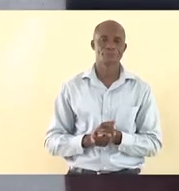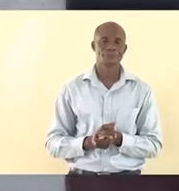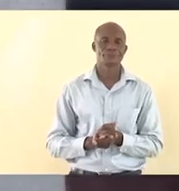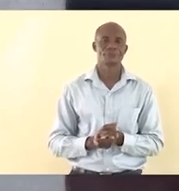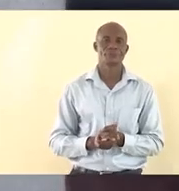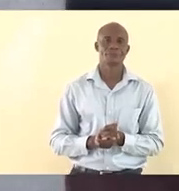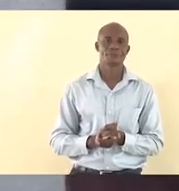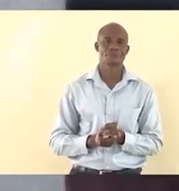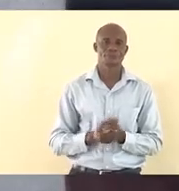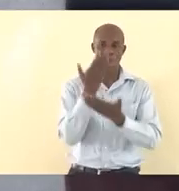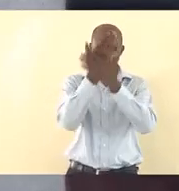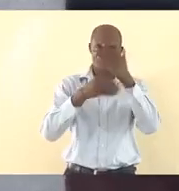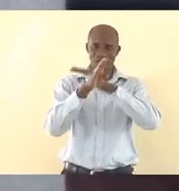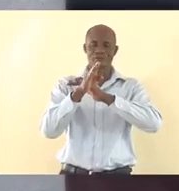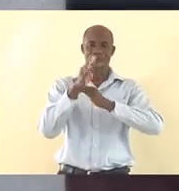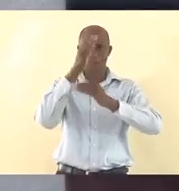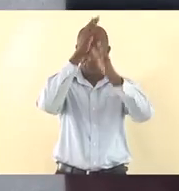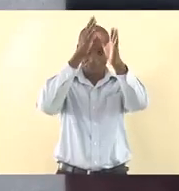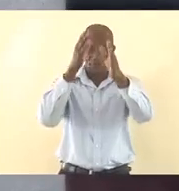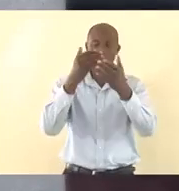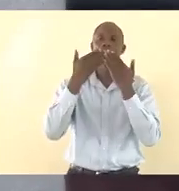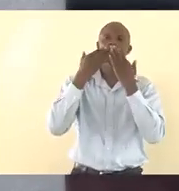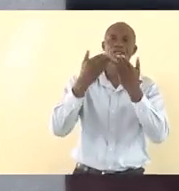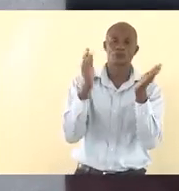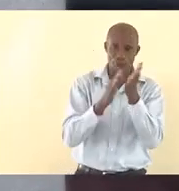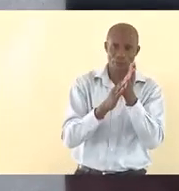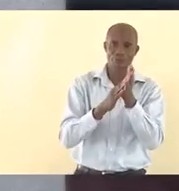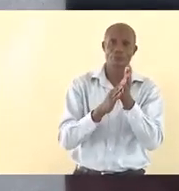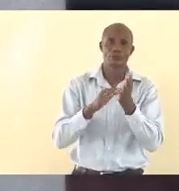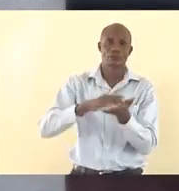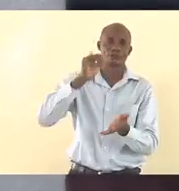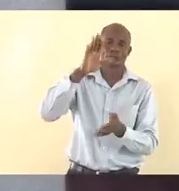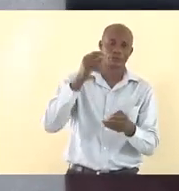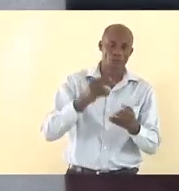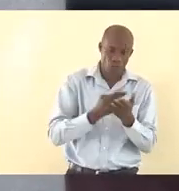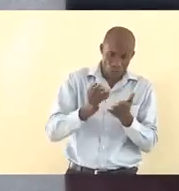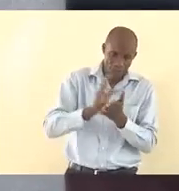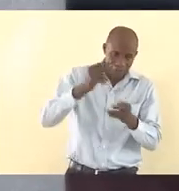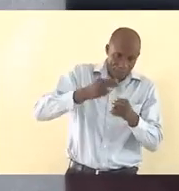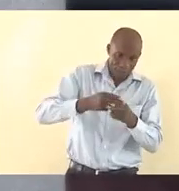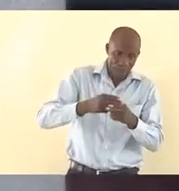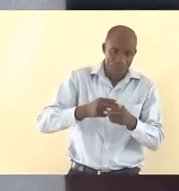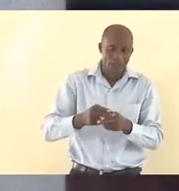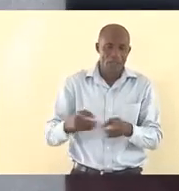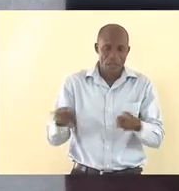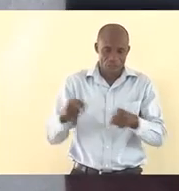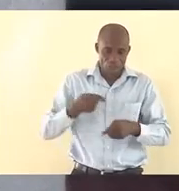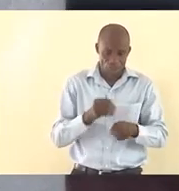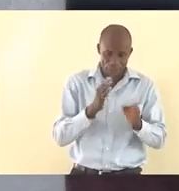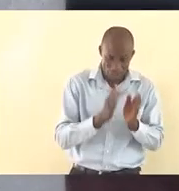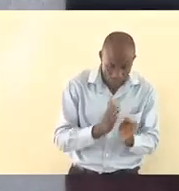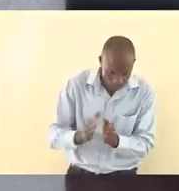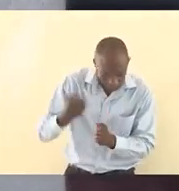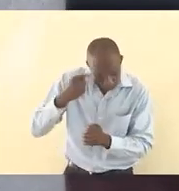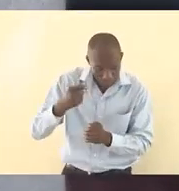Heavenly Father, we thank you, we praise you, we glorify your holy name. As we prepare for Pentecost, send your Spirit to fill the void in